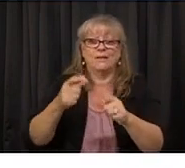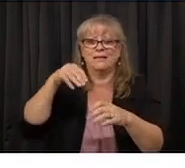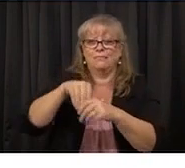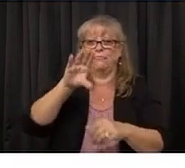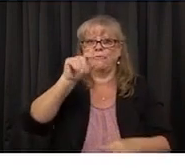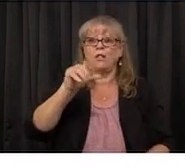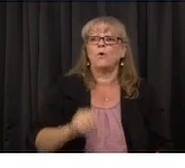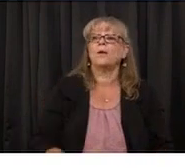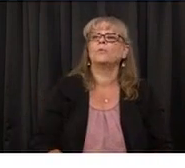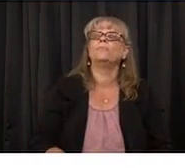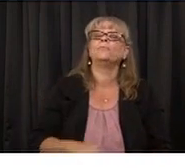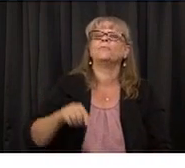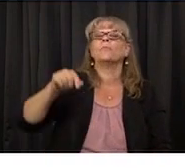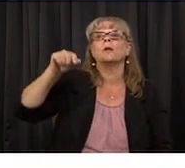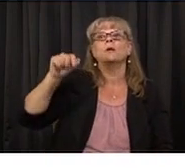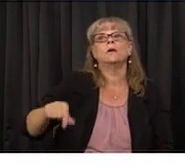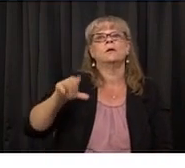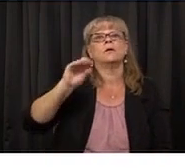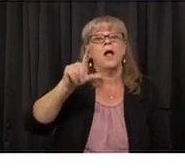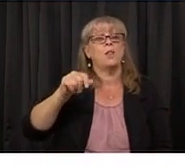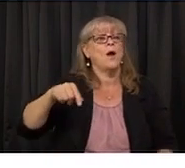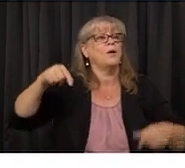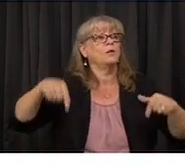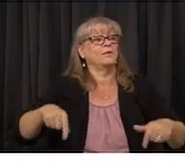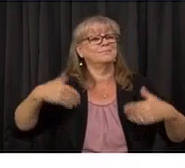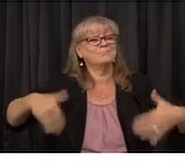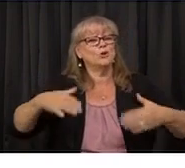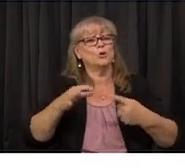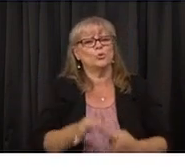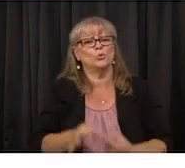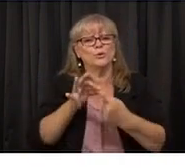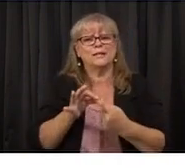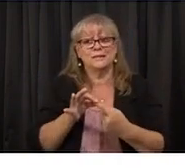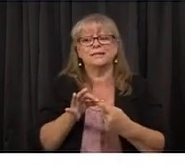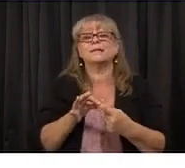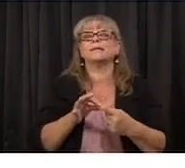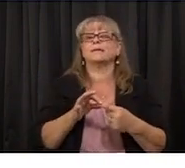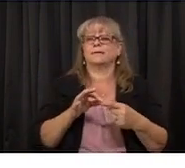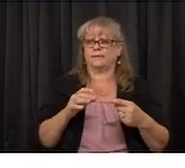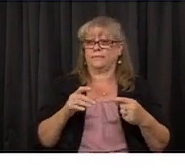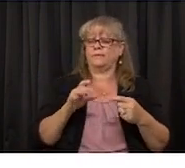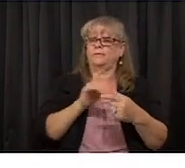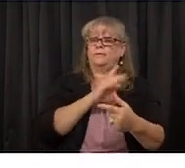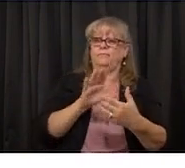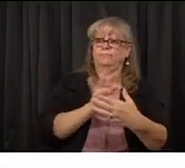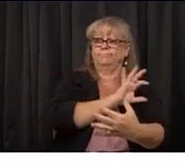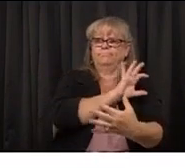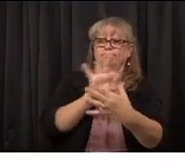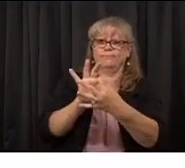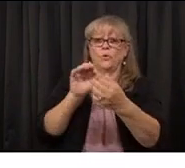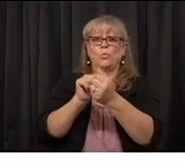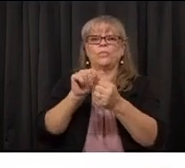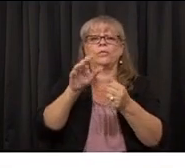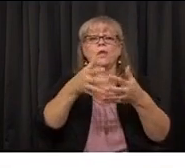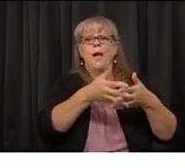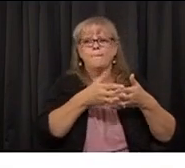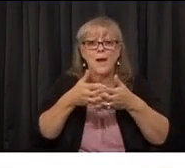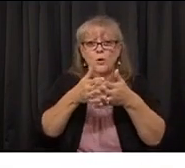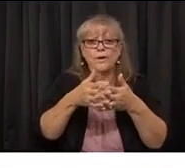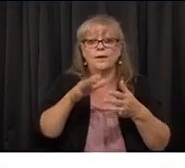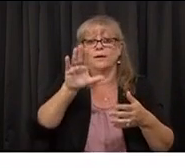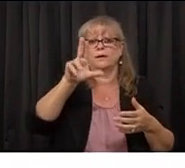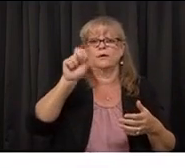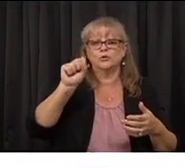is unique in developing these important relationships directly with suppliers at home, abroad, globally, in our state, out of our state,